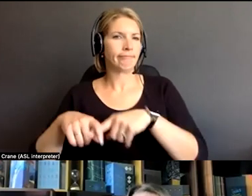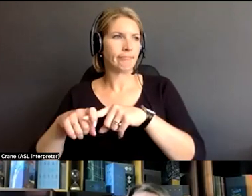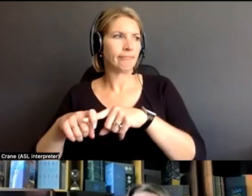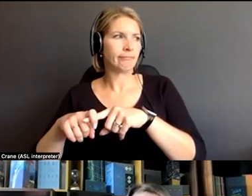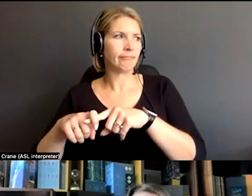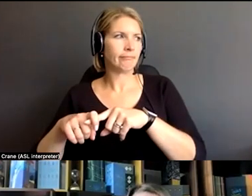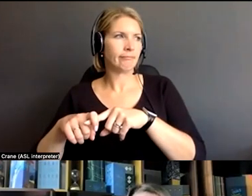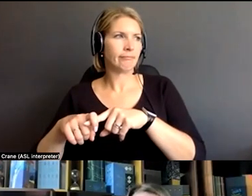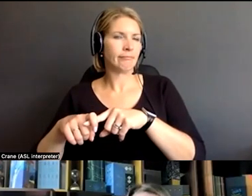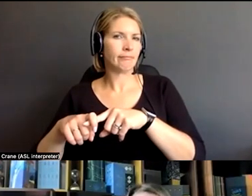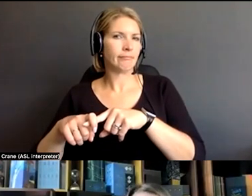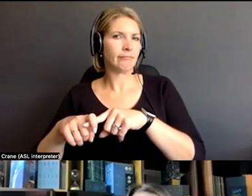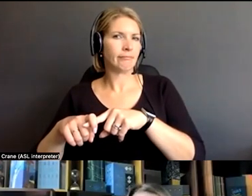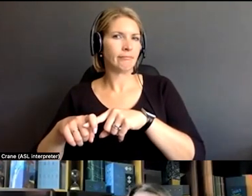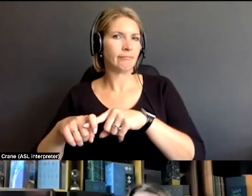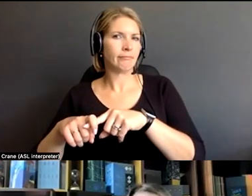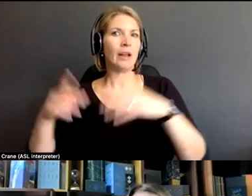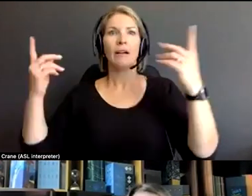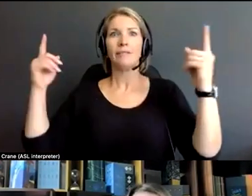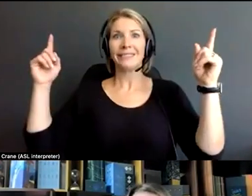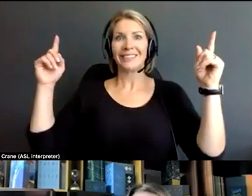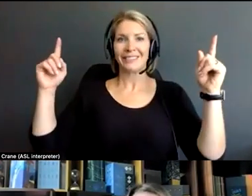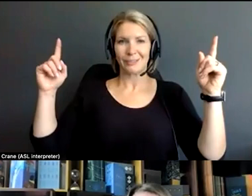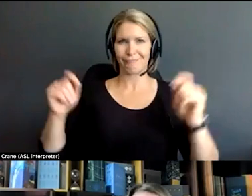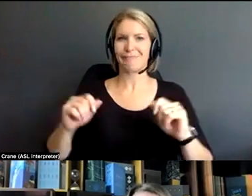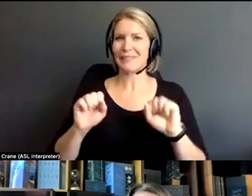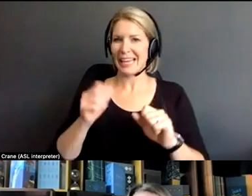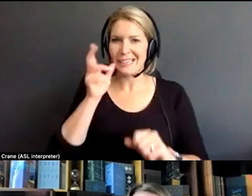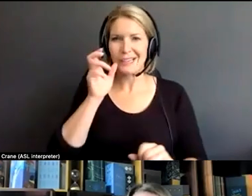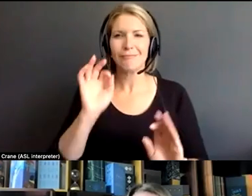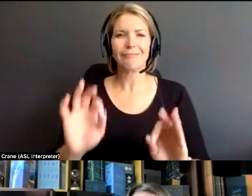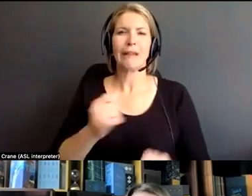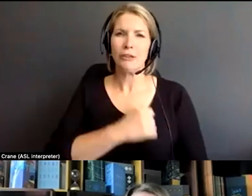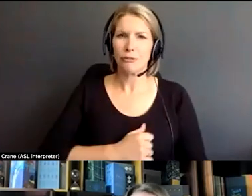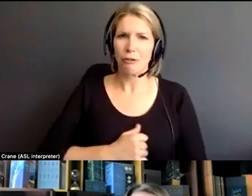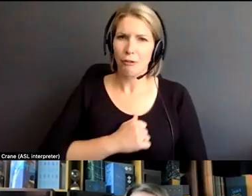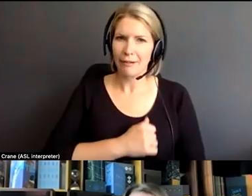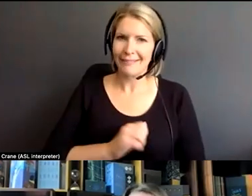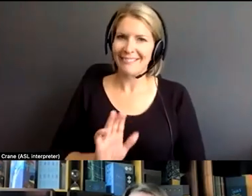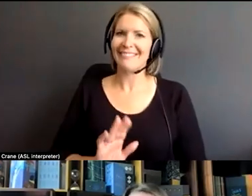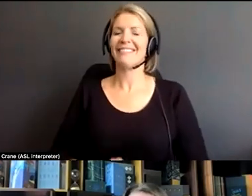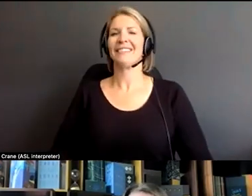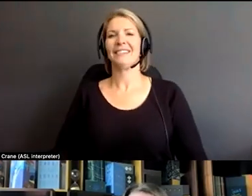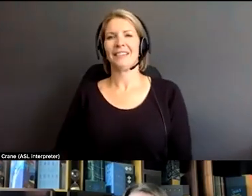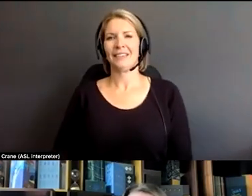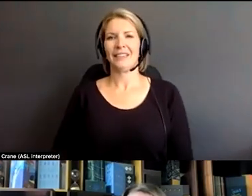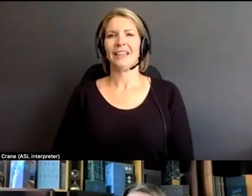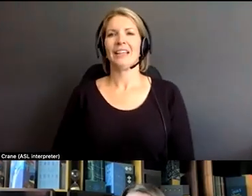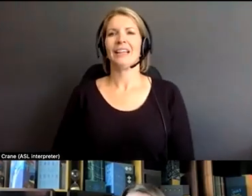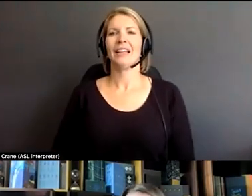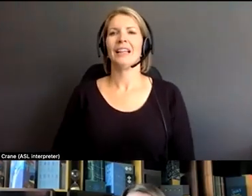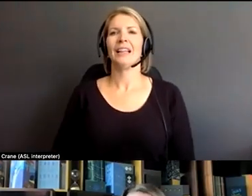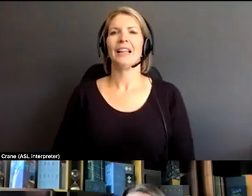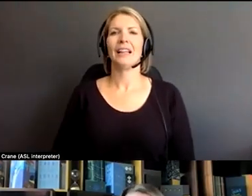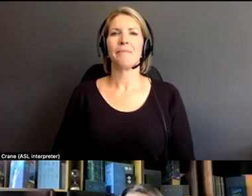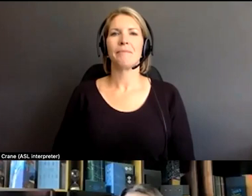while we try to sort. Oh, there you go. There you go. Okay, good. Sorry about that. All right, perfect. There you go. I just wanted to preface